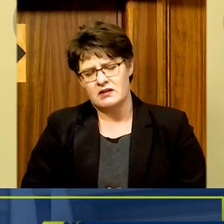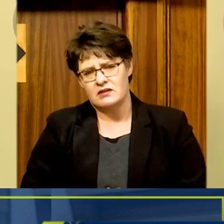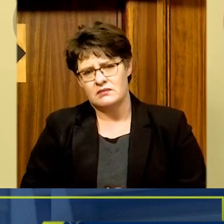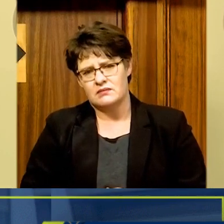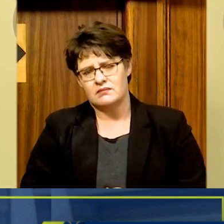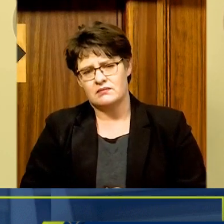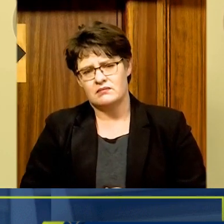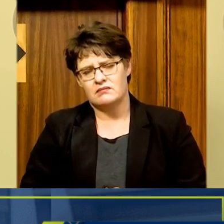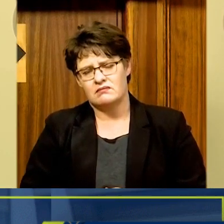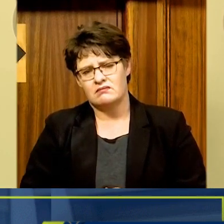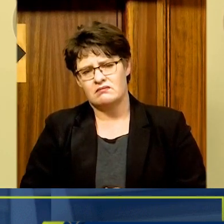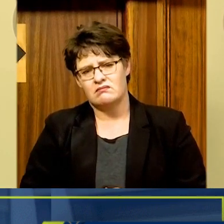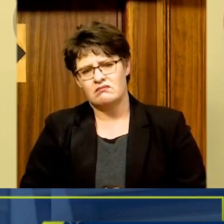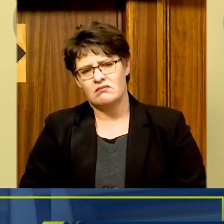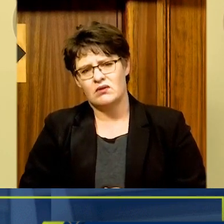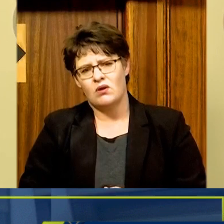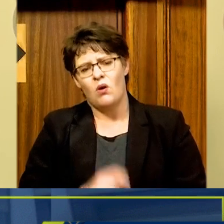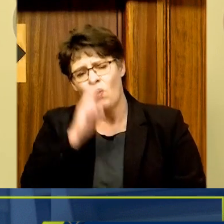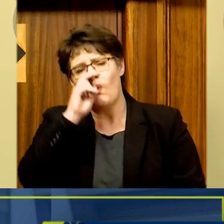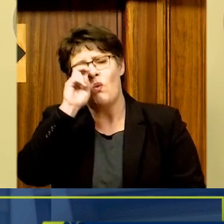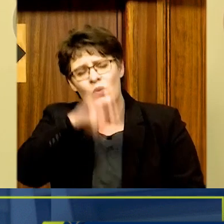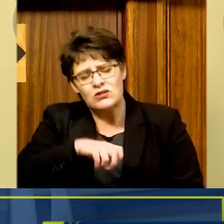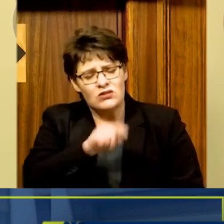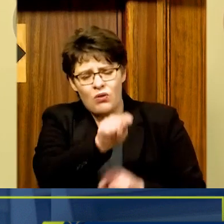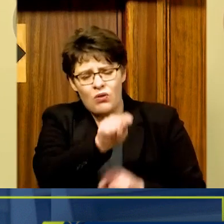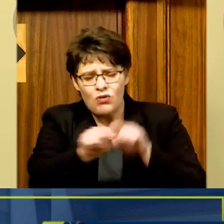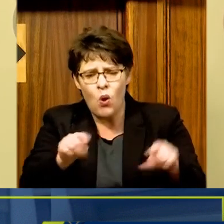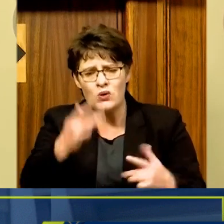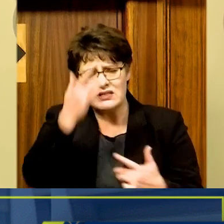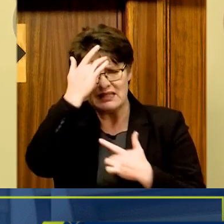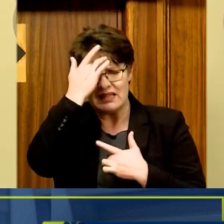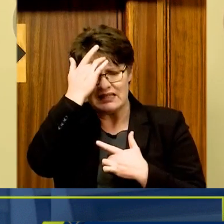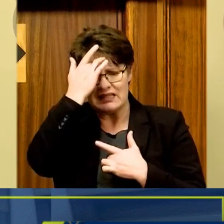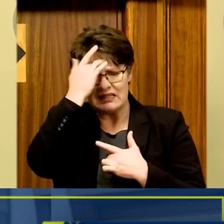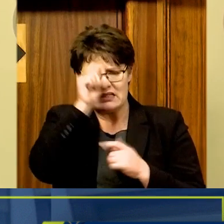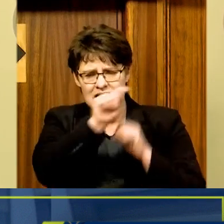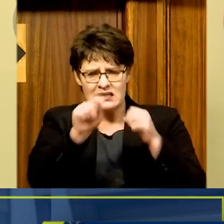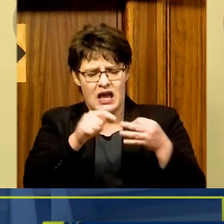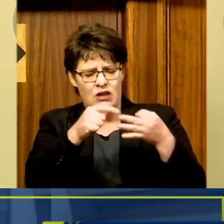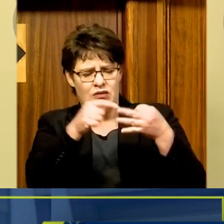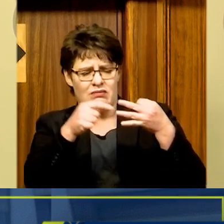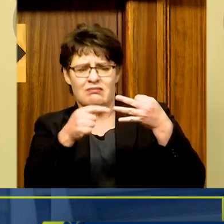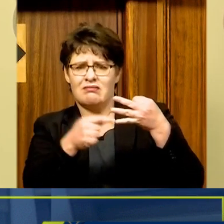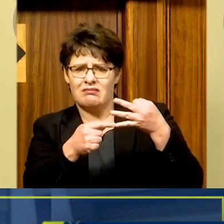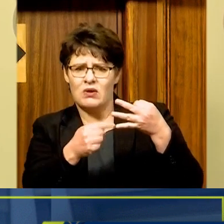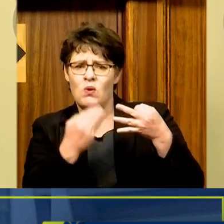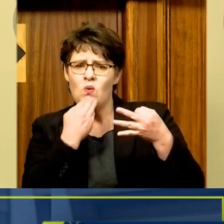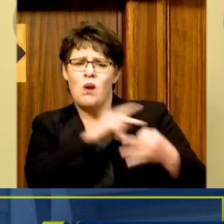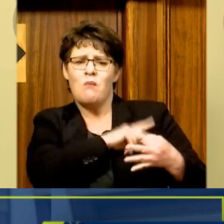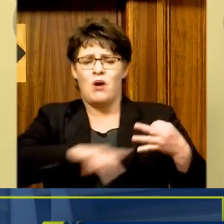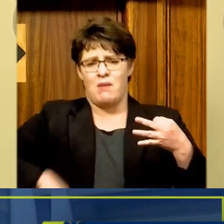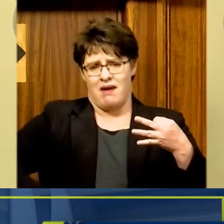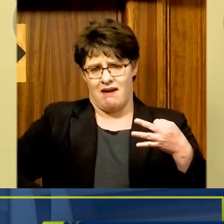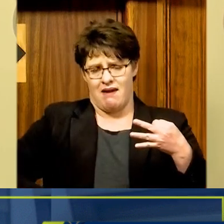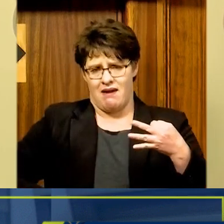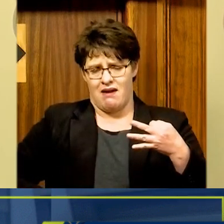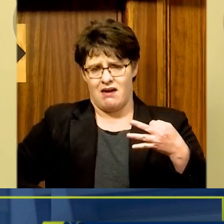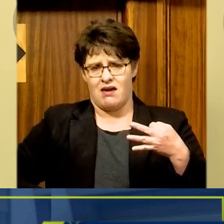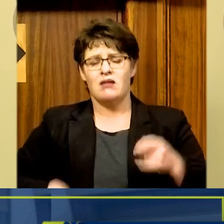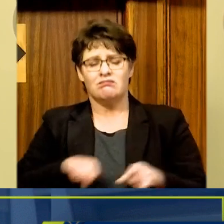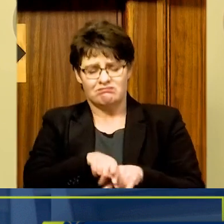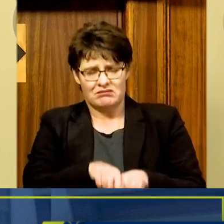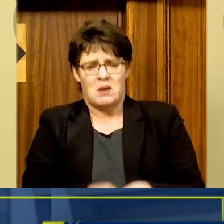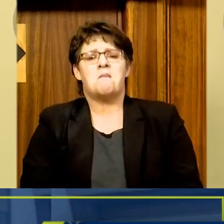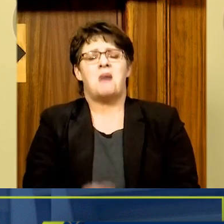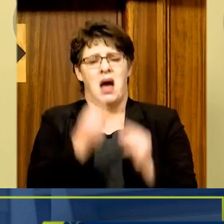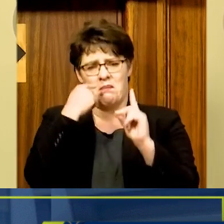And our best speedy recovery to 3 of our premiers who have been